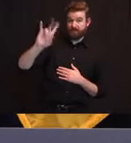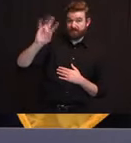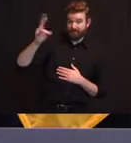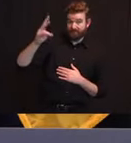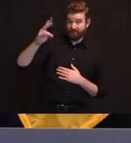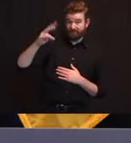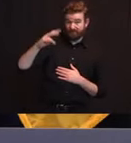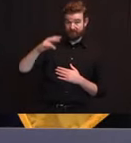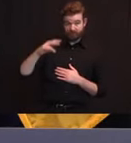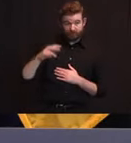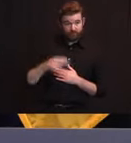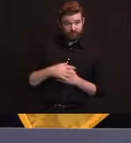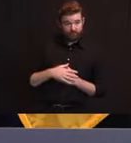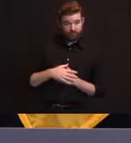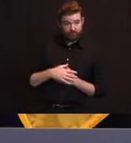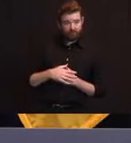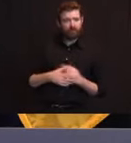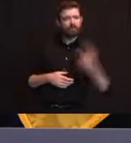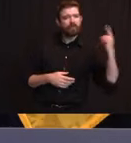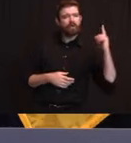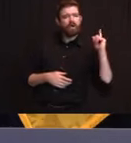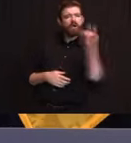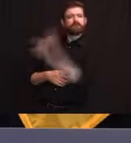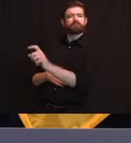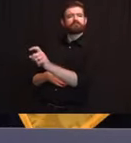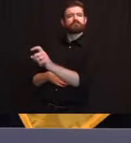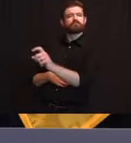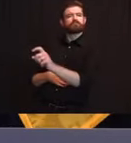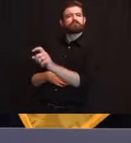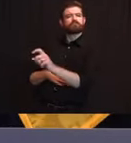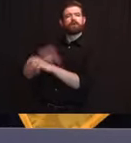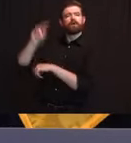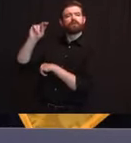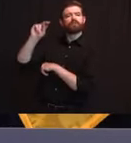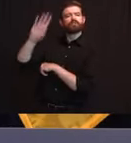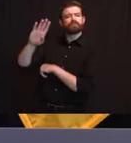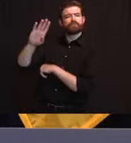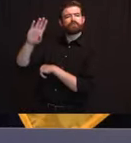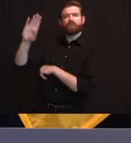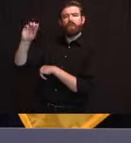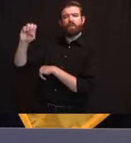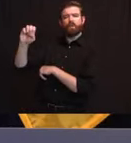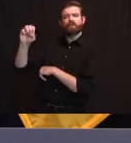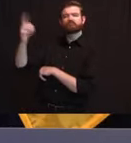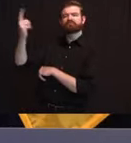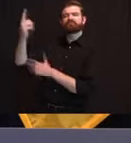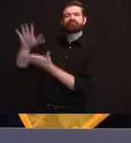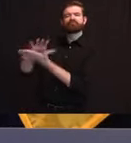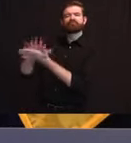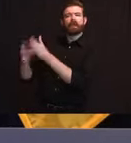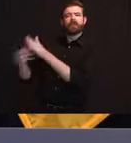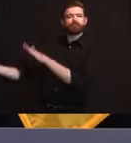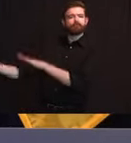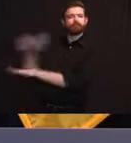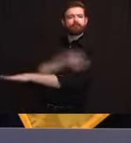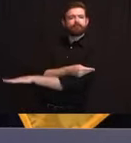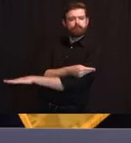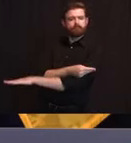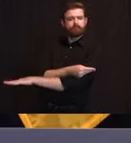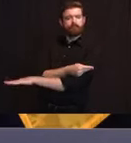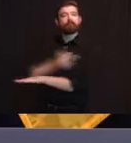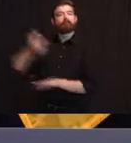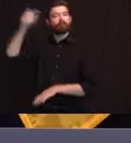by the New Brunswick Board of Ed. Your commissioner said, quote, "We'll make sure we get back to you with that." To date, I still have not received the document. I was